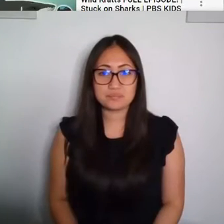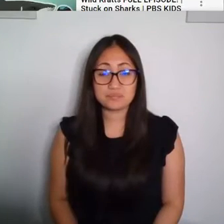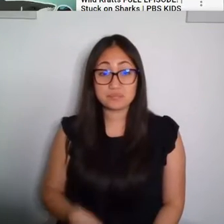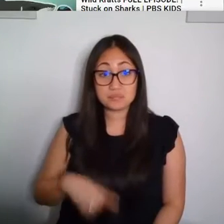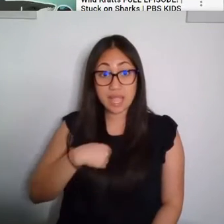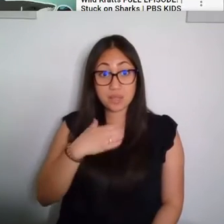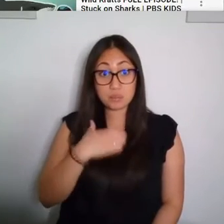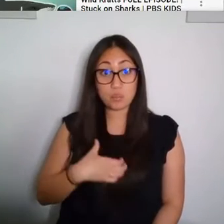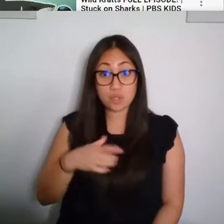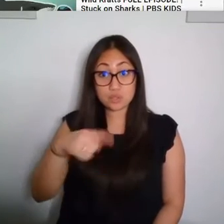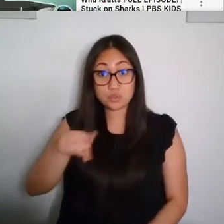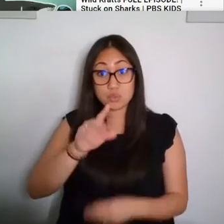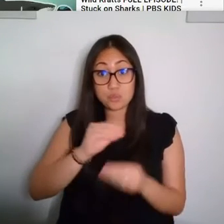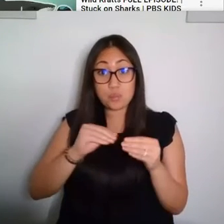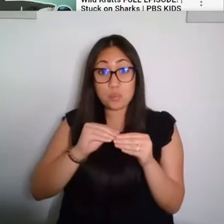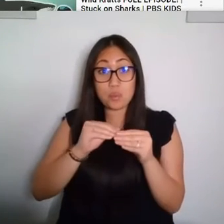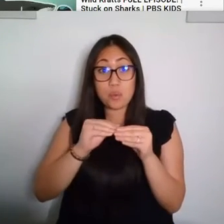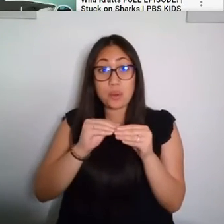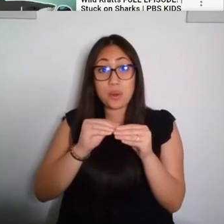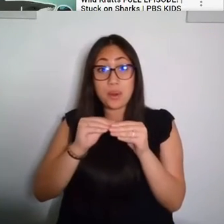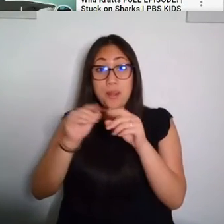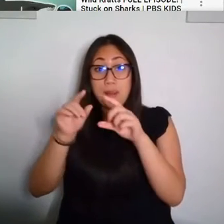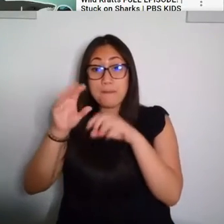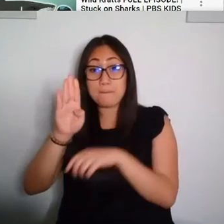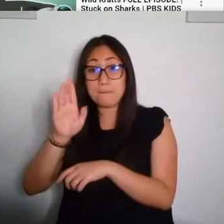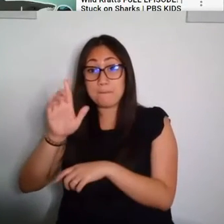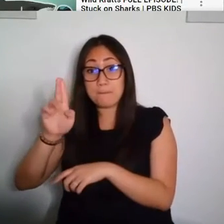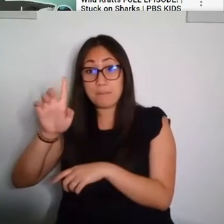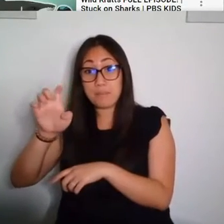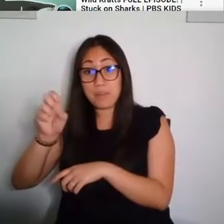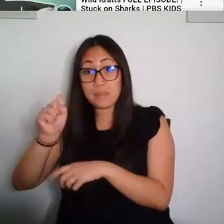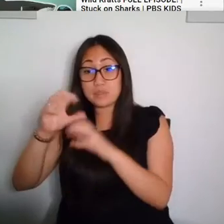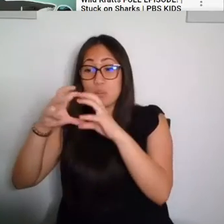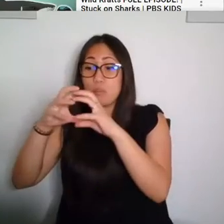I wish you more bubbles than bath.